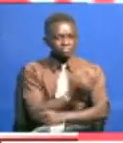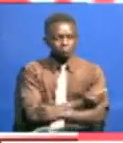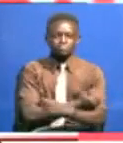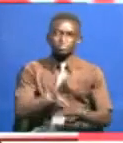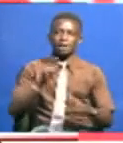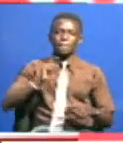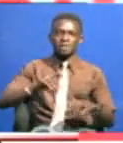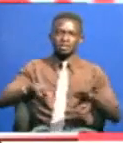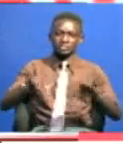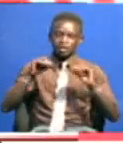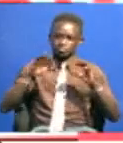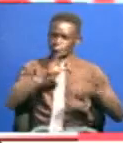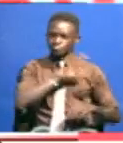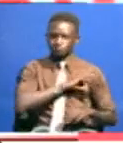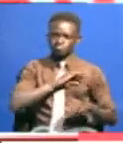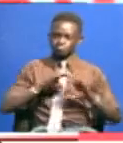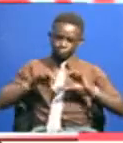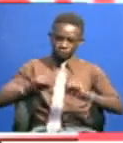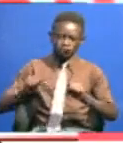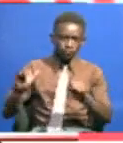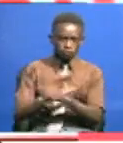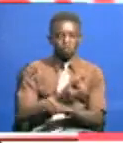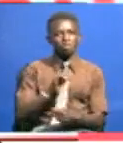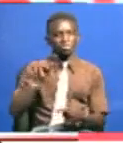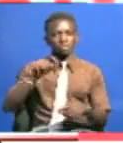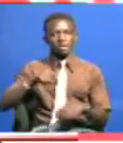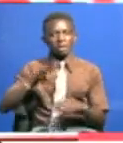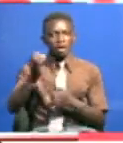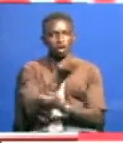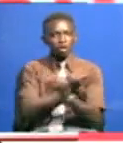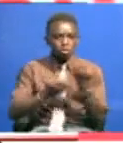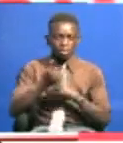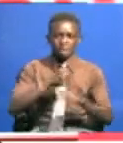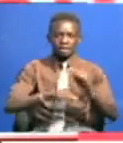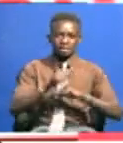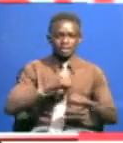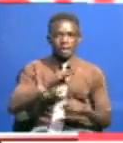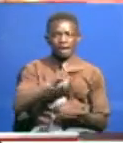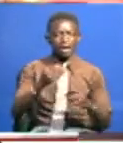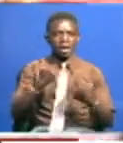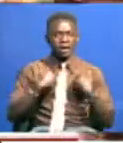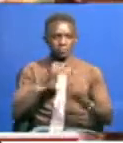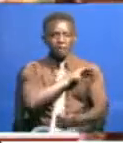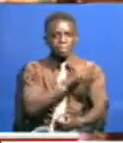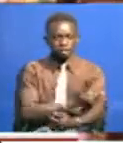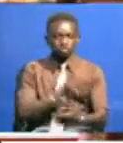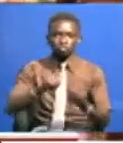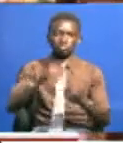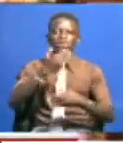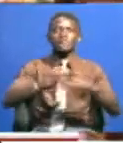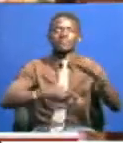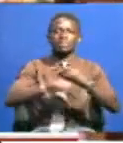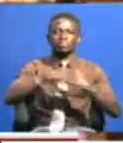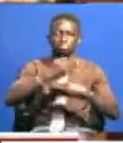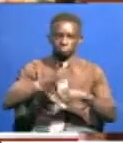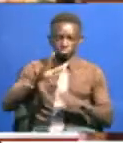economic opportunities and to have capacity to optimally benefit from development. Mwenyekiti wa